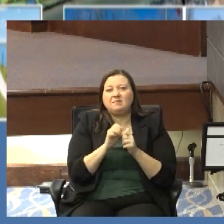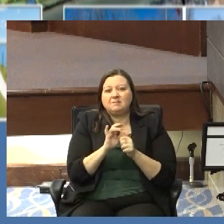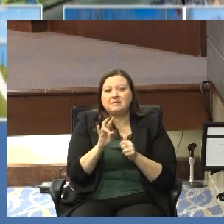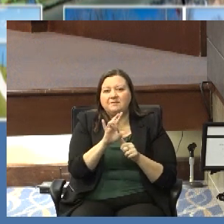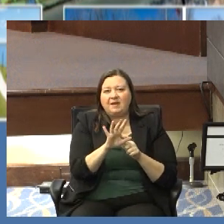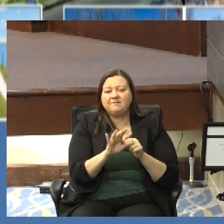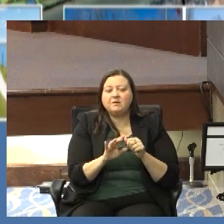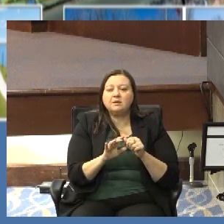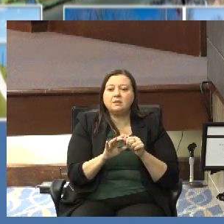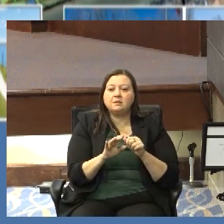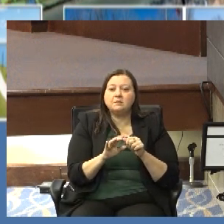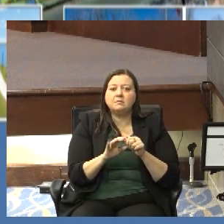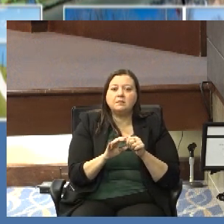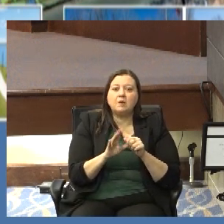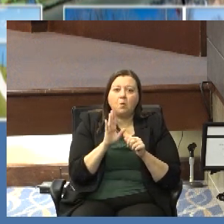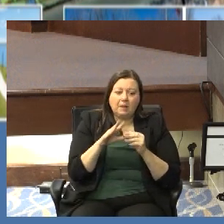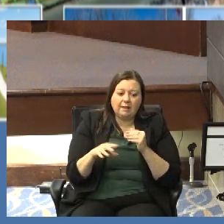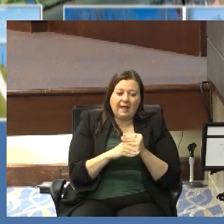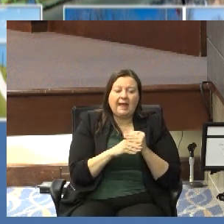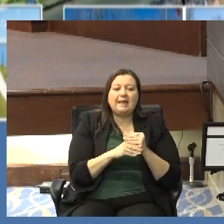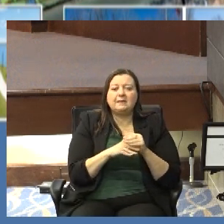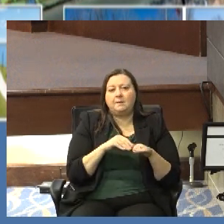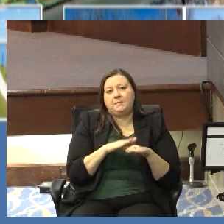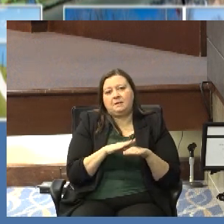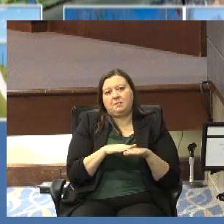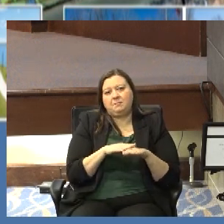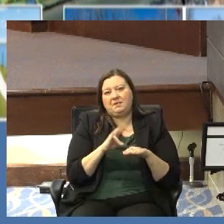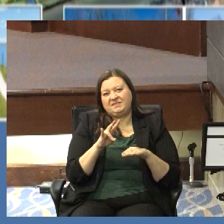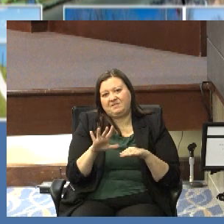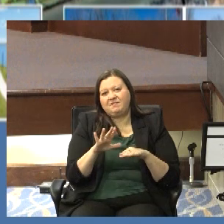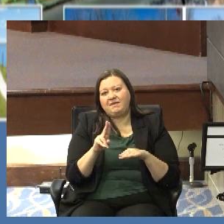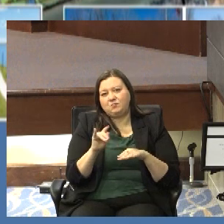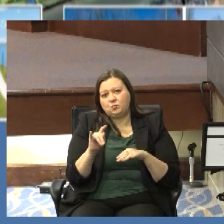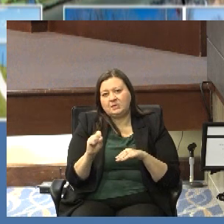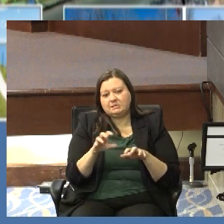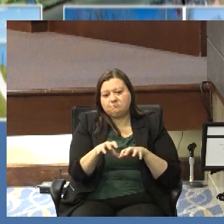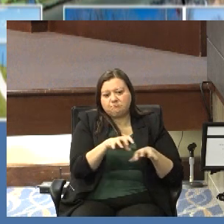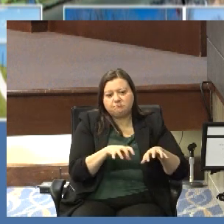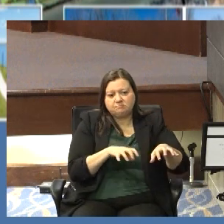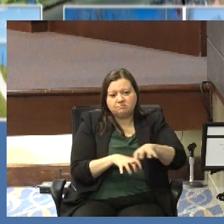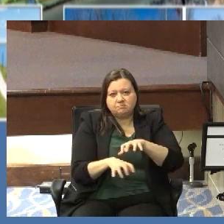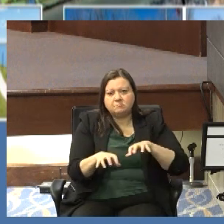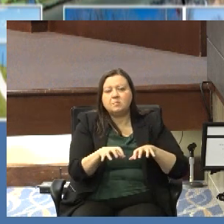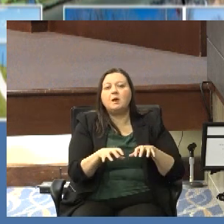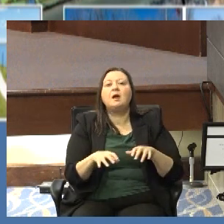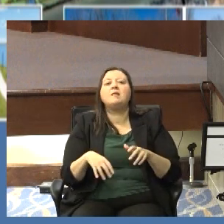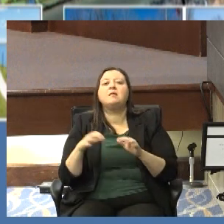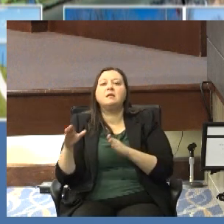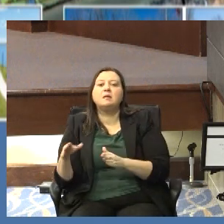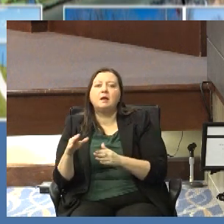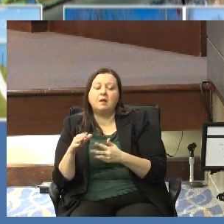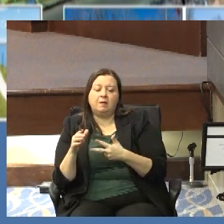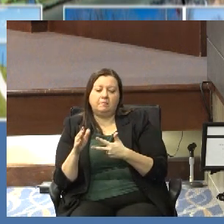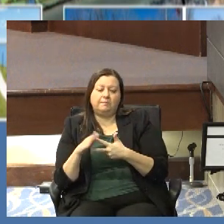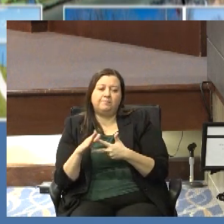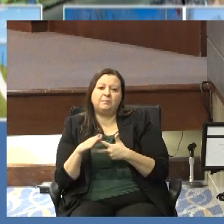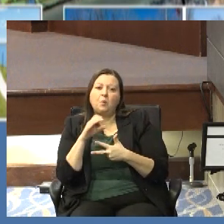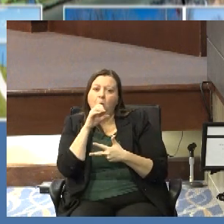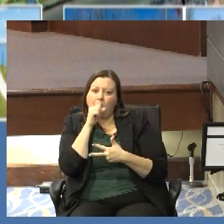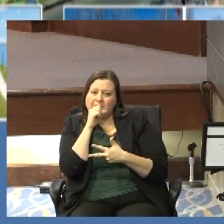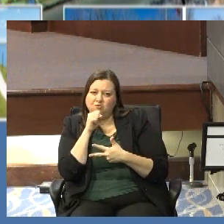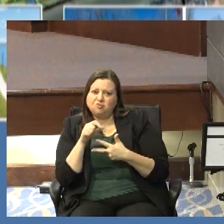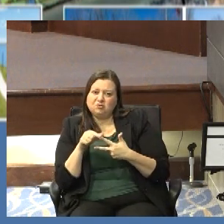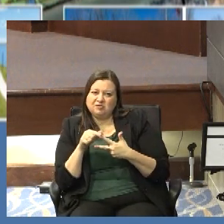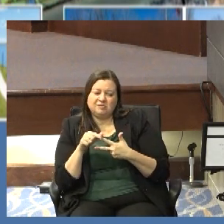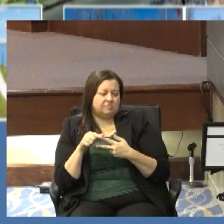So we do want to have those a minimum of those units in there. And then the moderate density, which are the orange areas